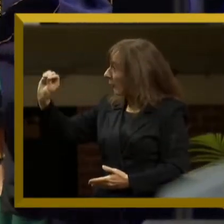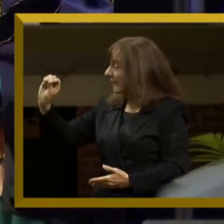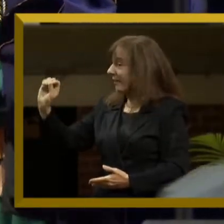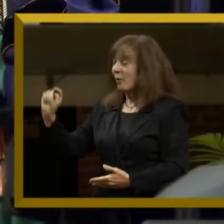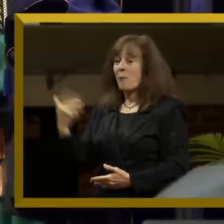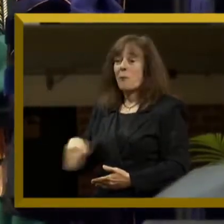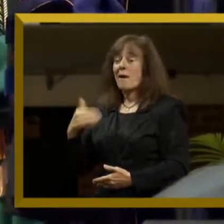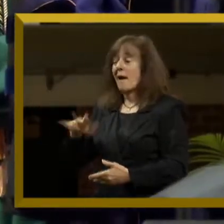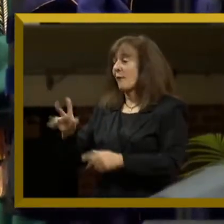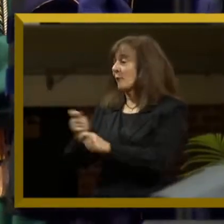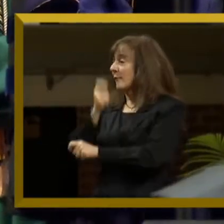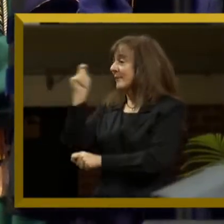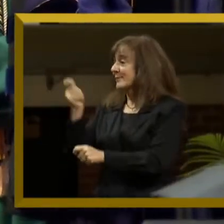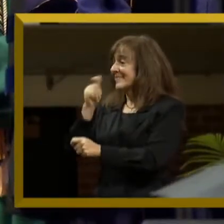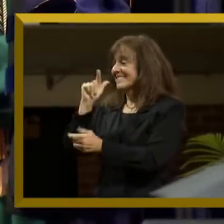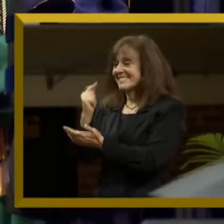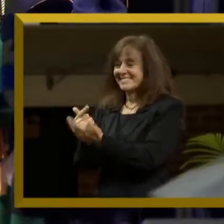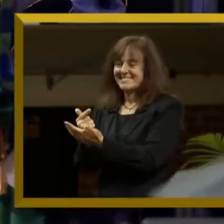commencement ceremony.